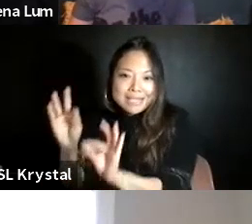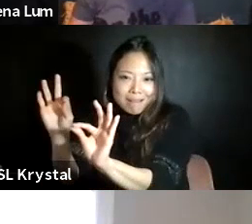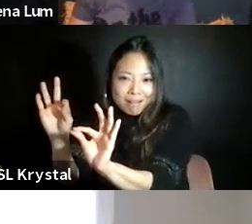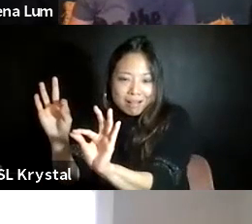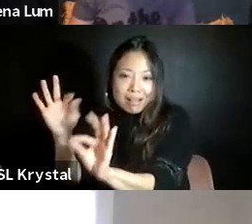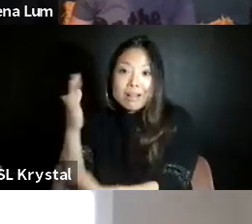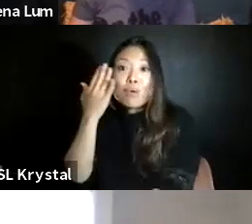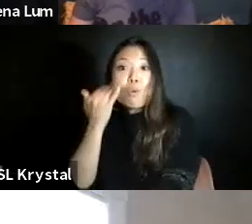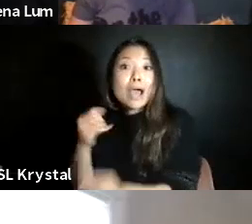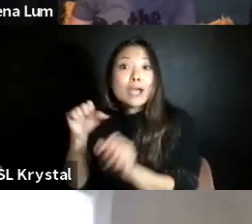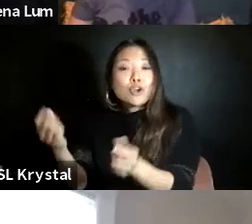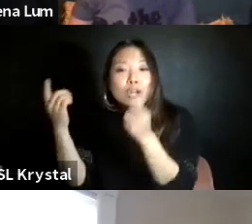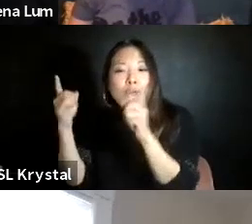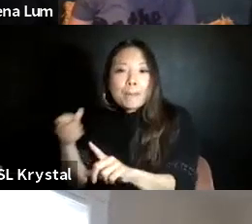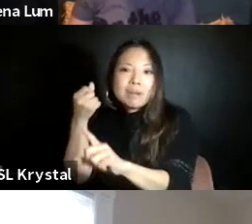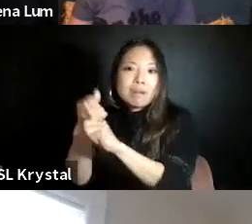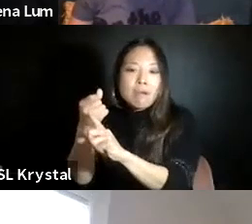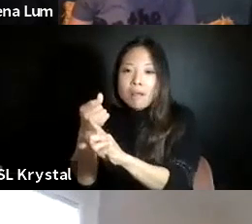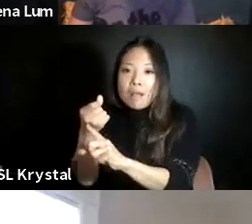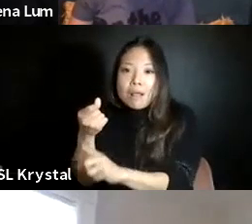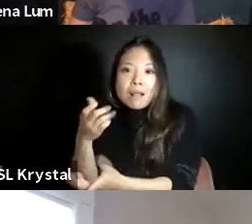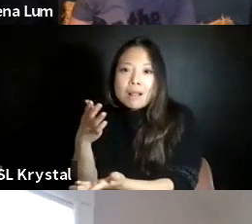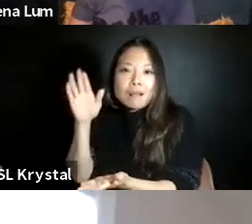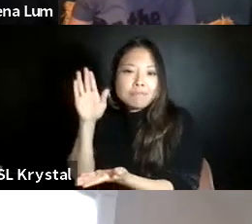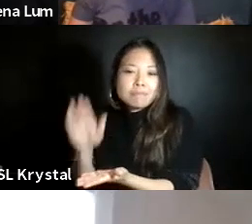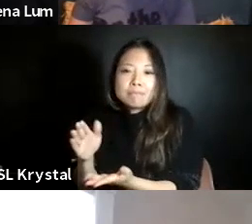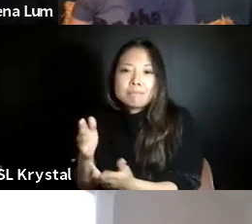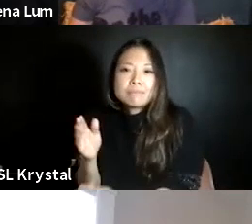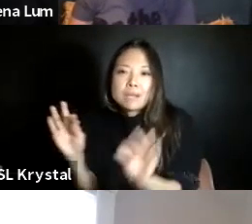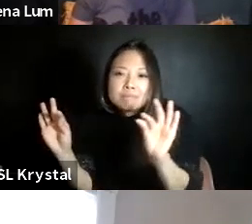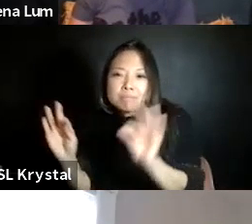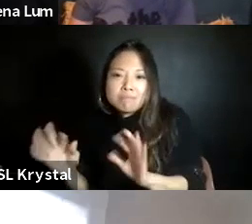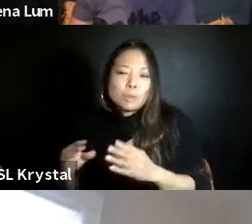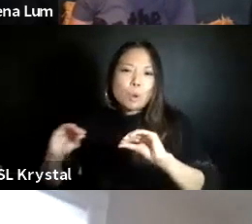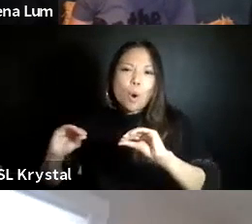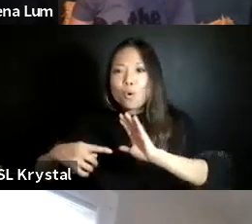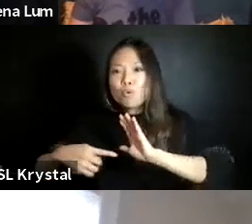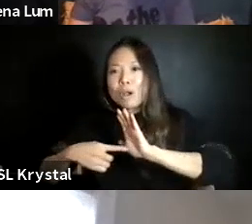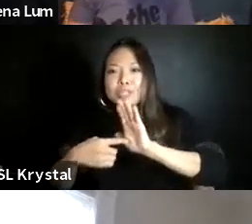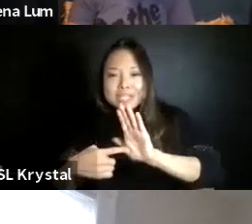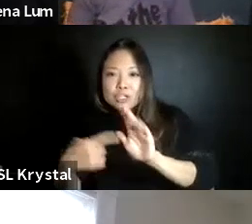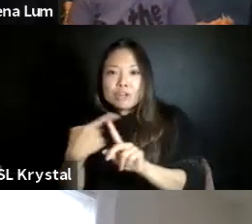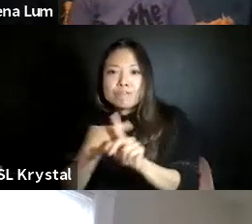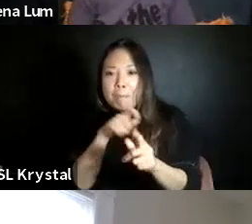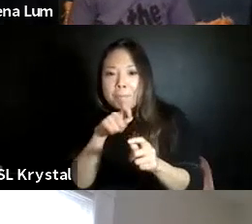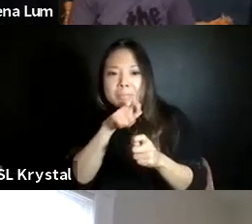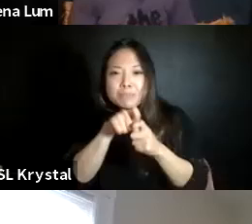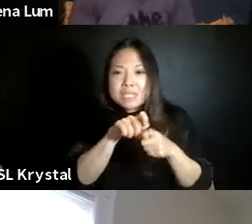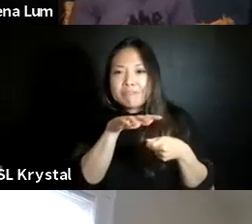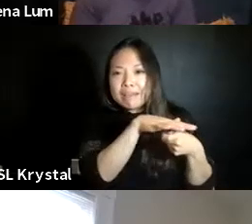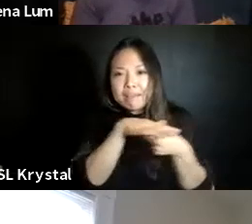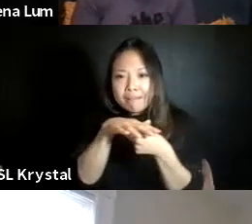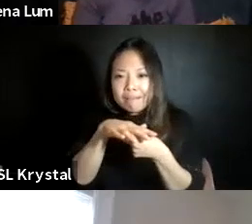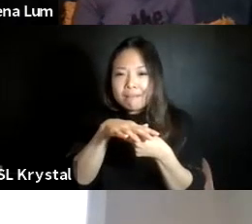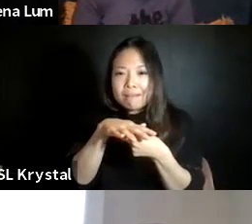little representation in these schools from certain neighborhoods. So I'm suggesting